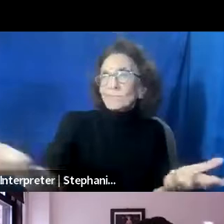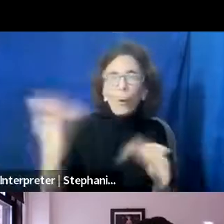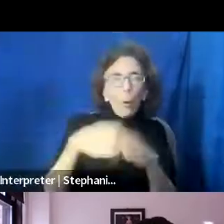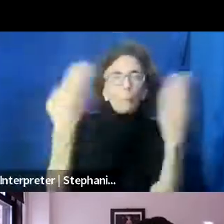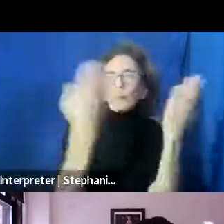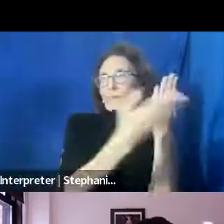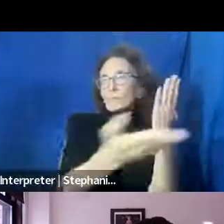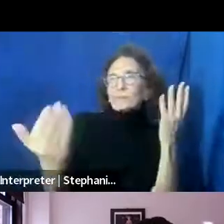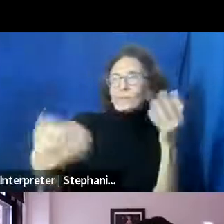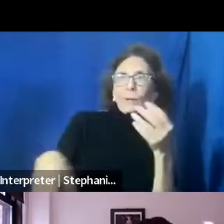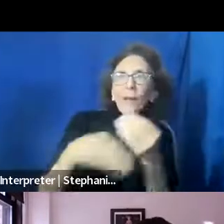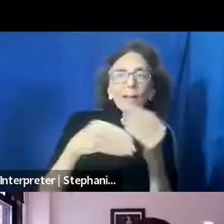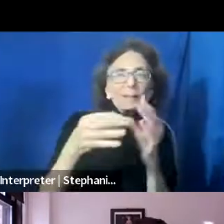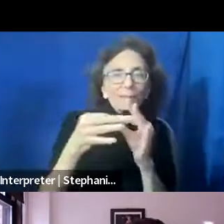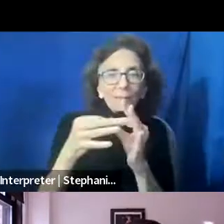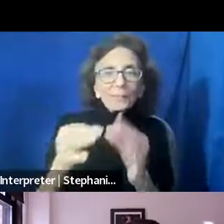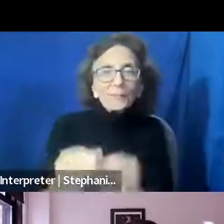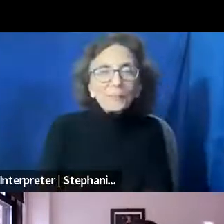to come on mic and speak.